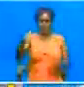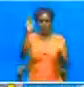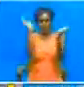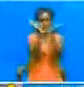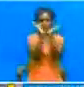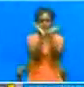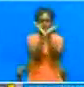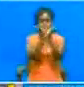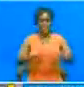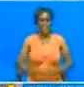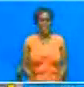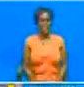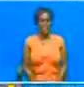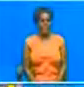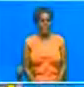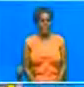Stadium.